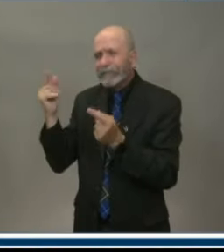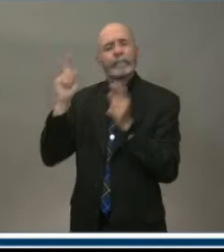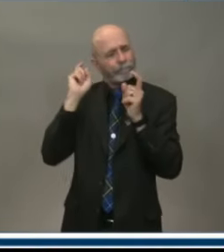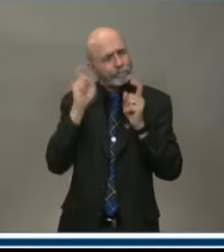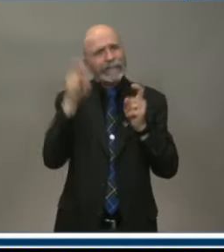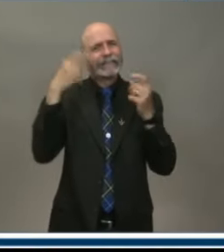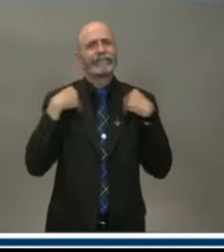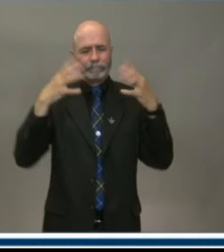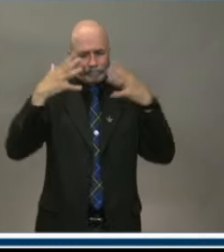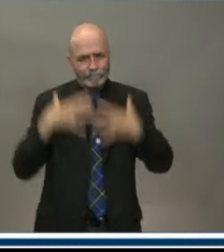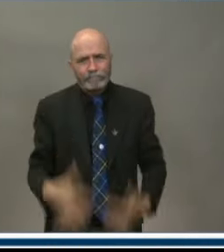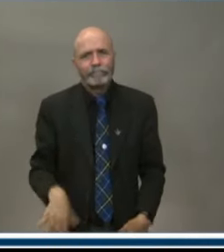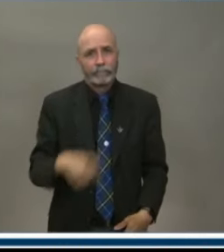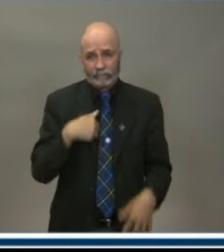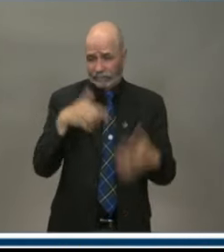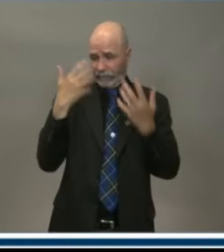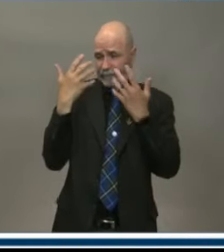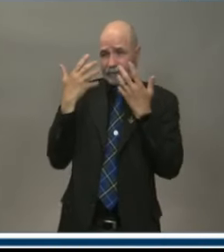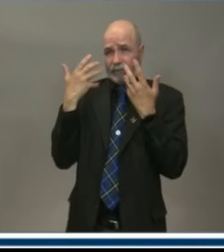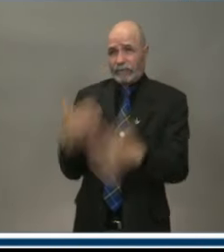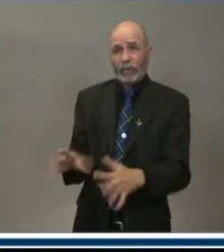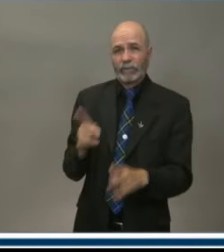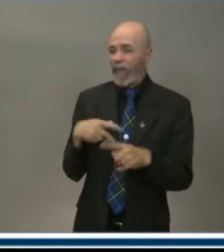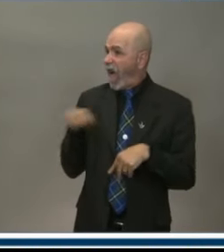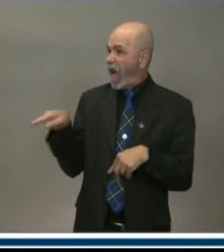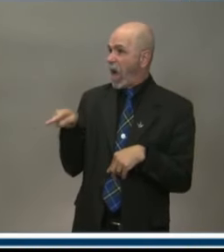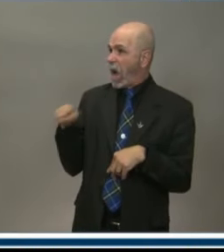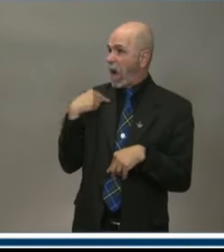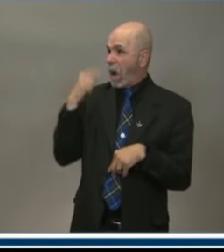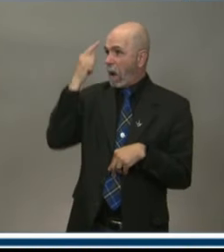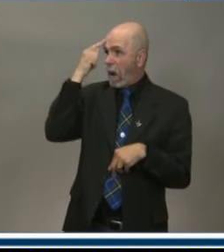impression that the decision by the